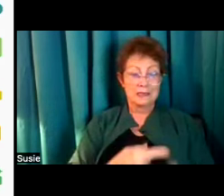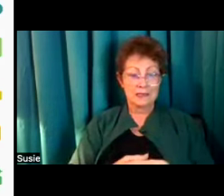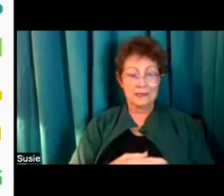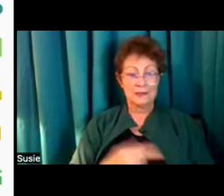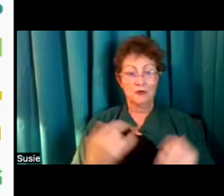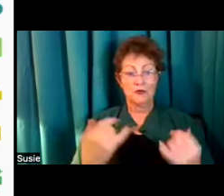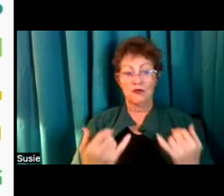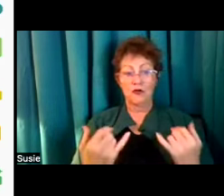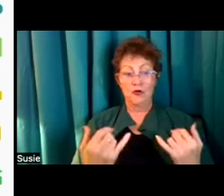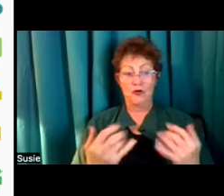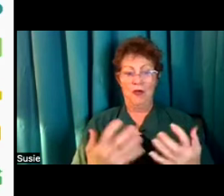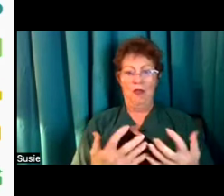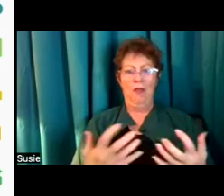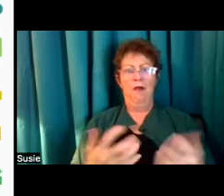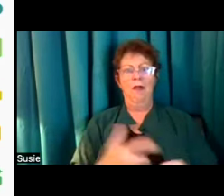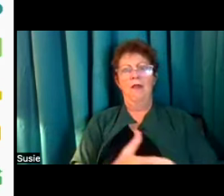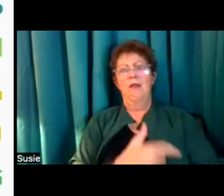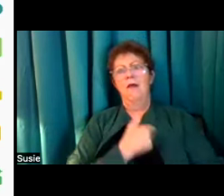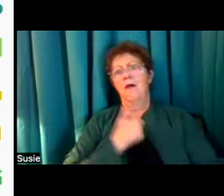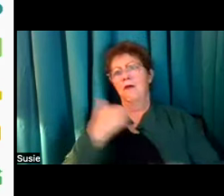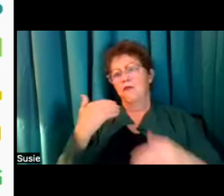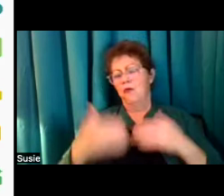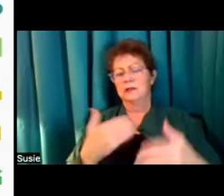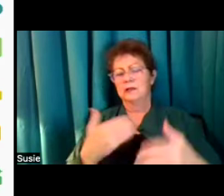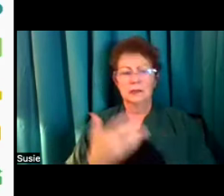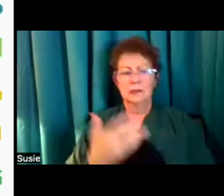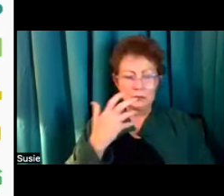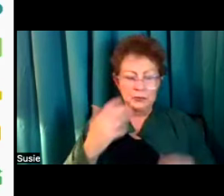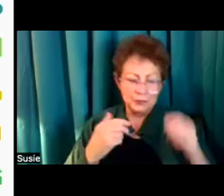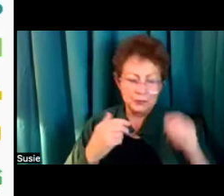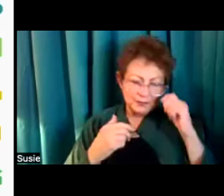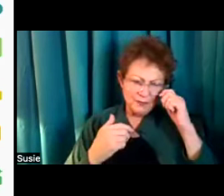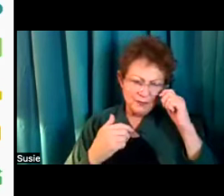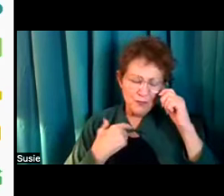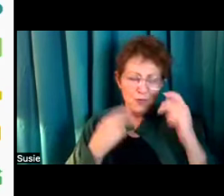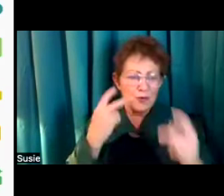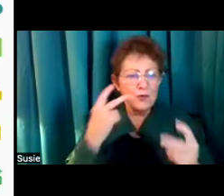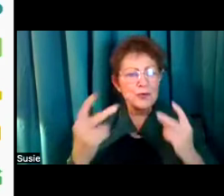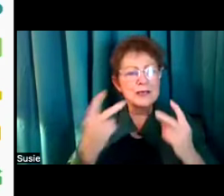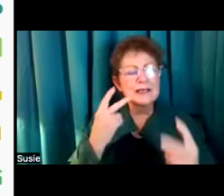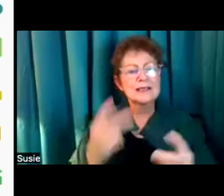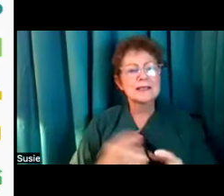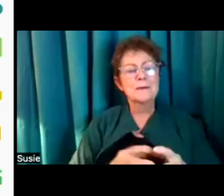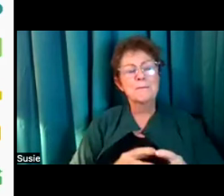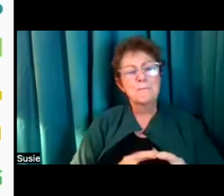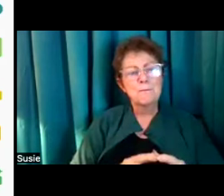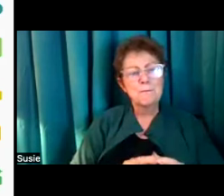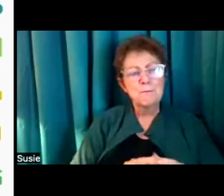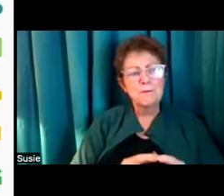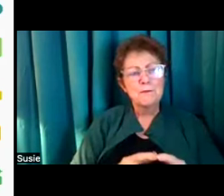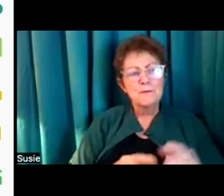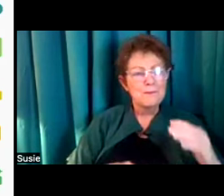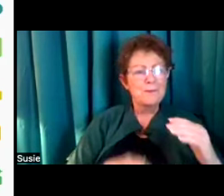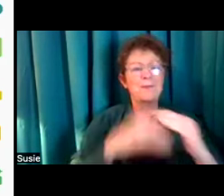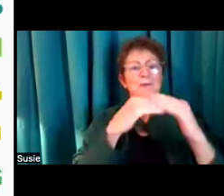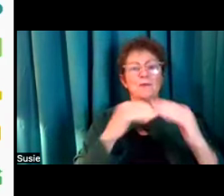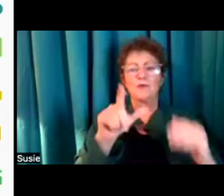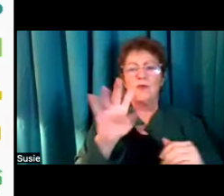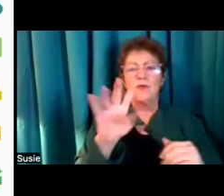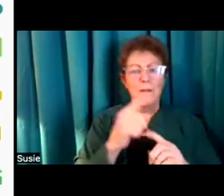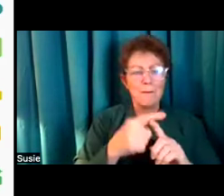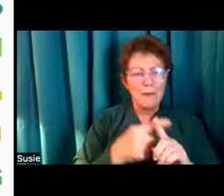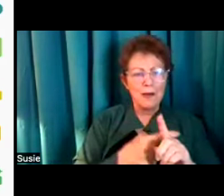Currently, it's a lot longer processing times. We're seeing upwards of 24 months